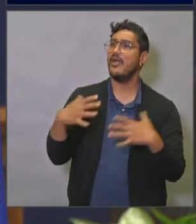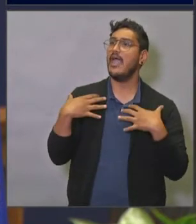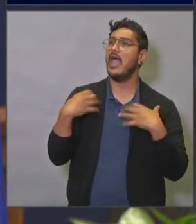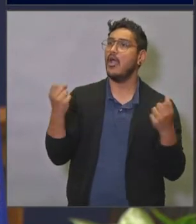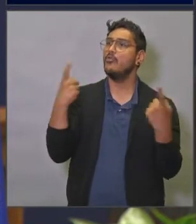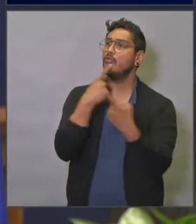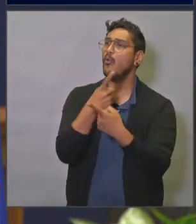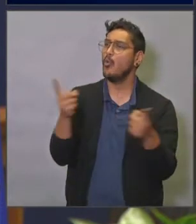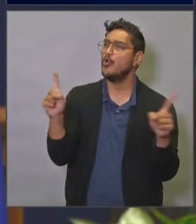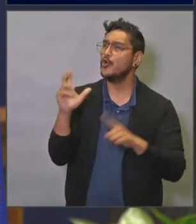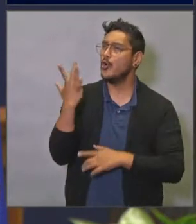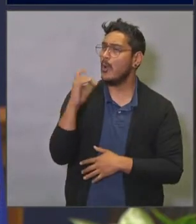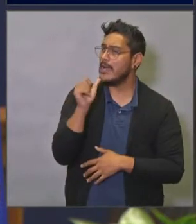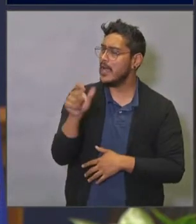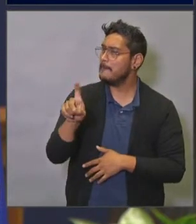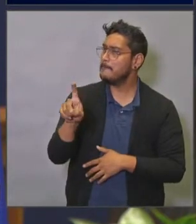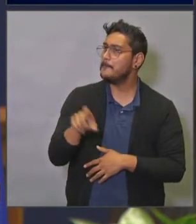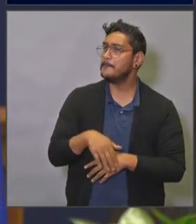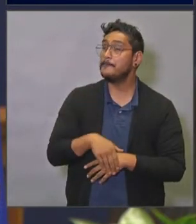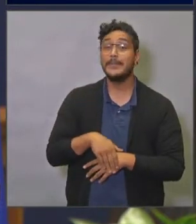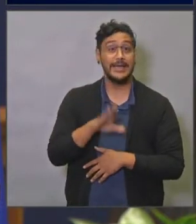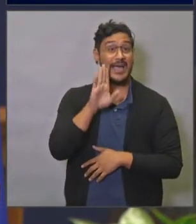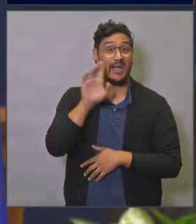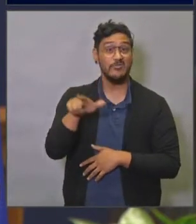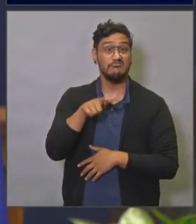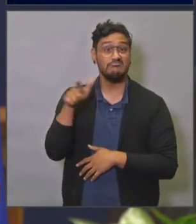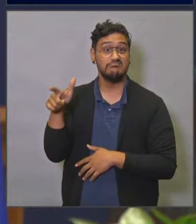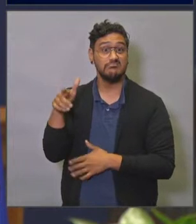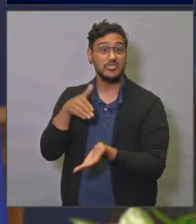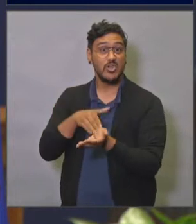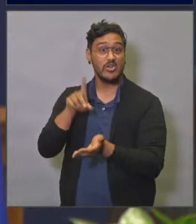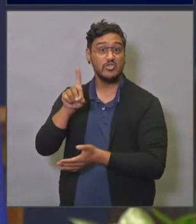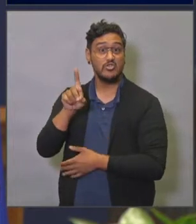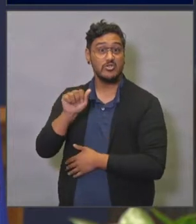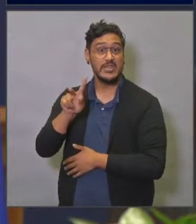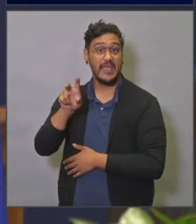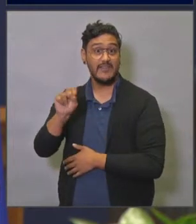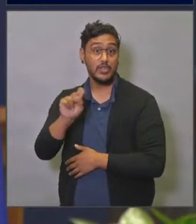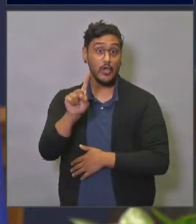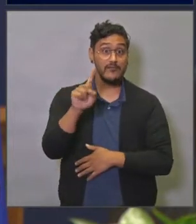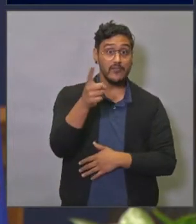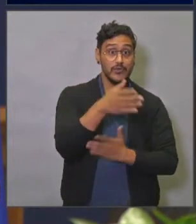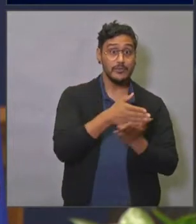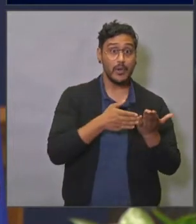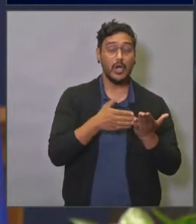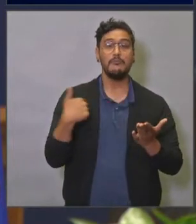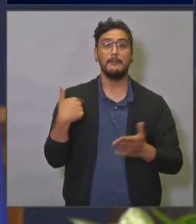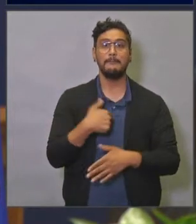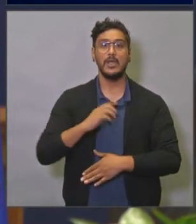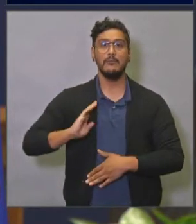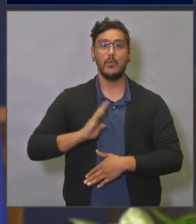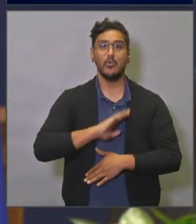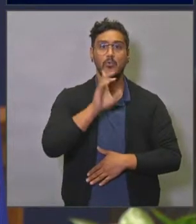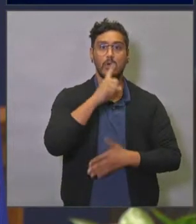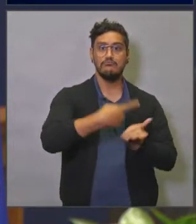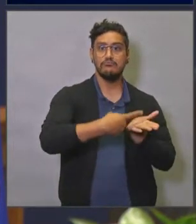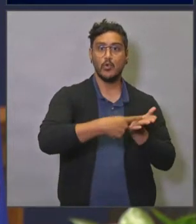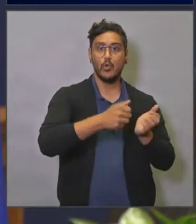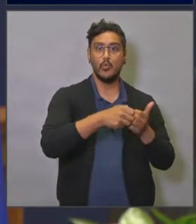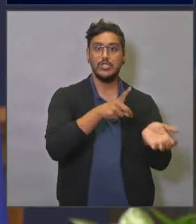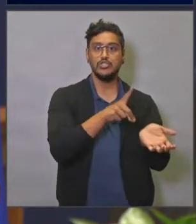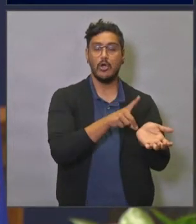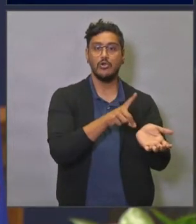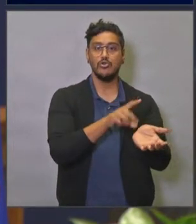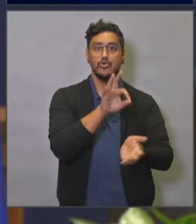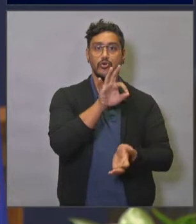you. I'll let Dr. Davis answer the first part. The second part is our board will be discussing with Dr. Ferrer tomorrow